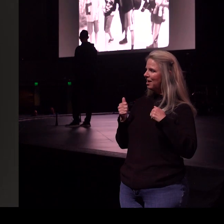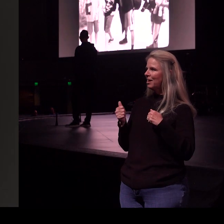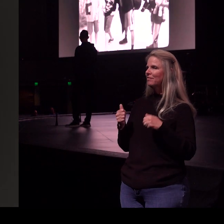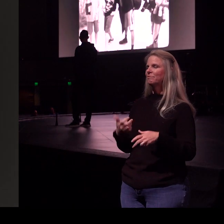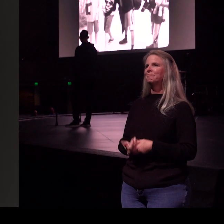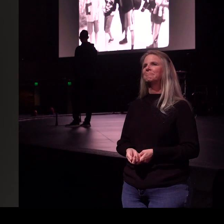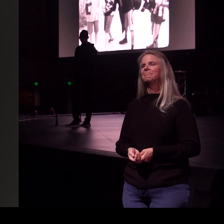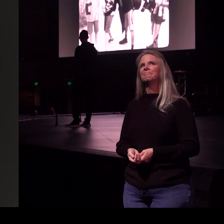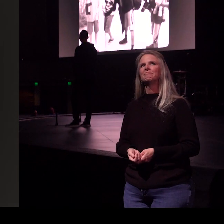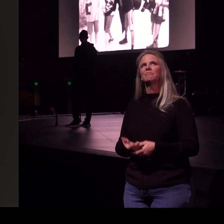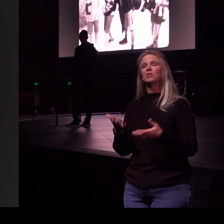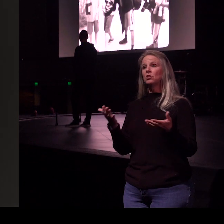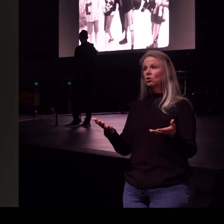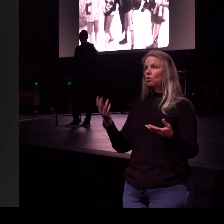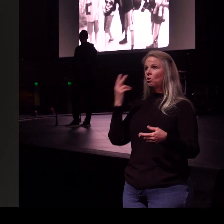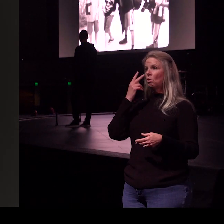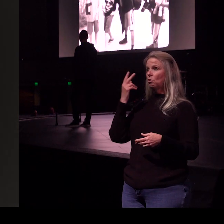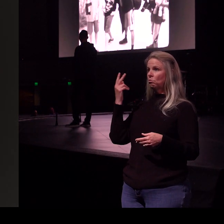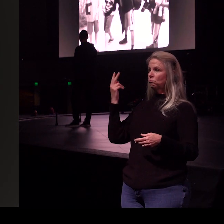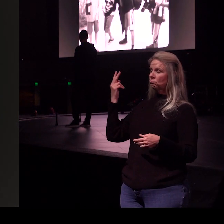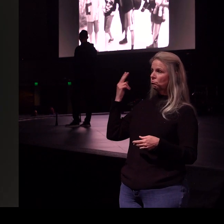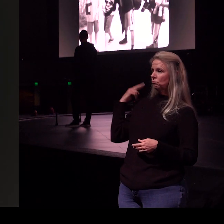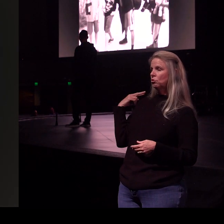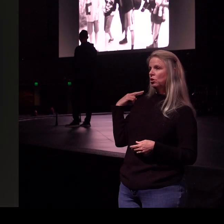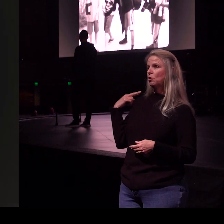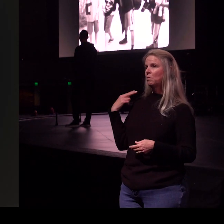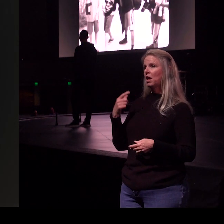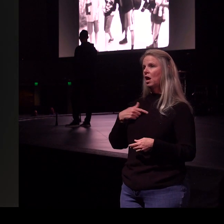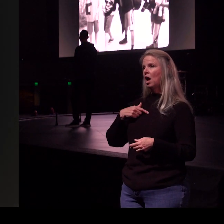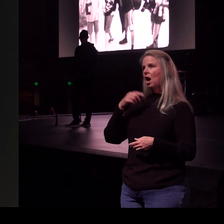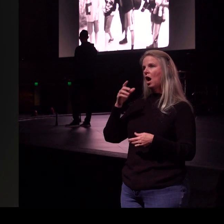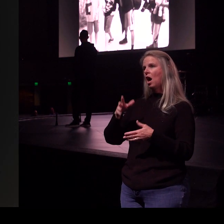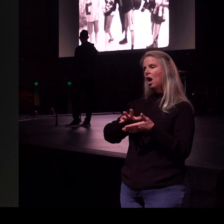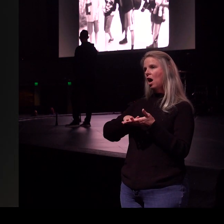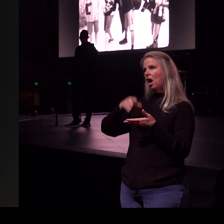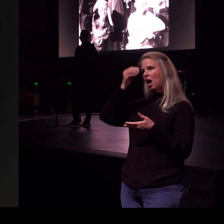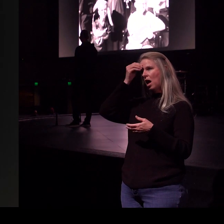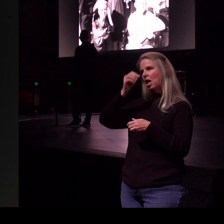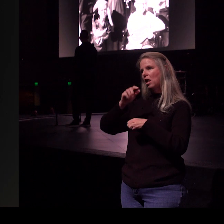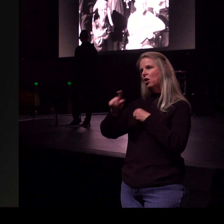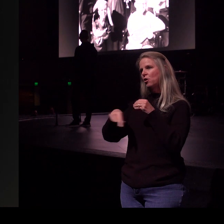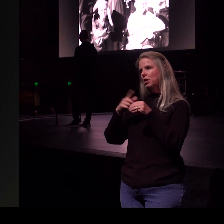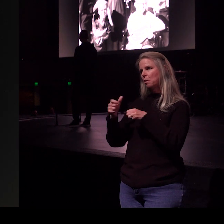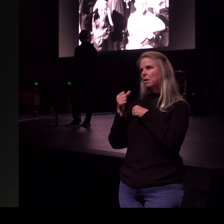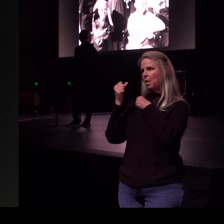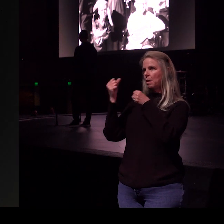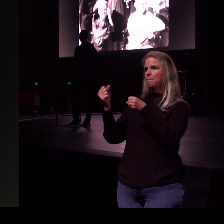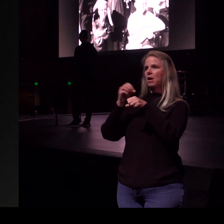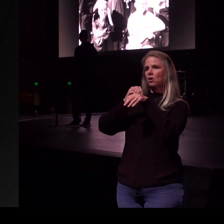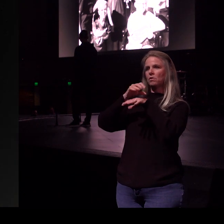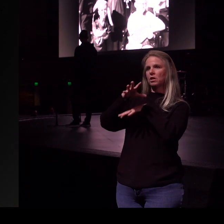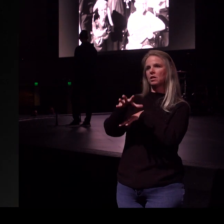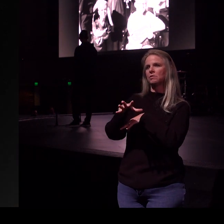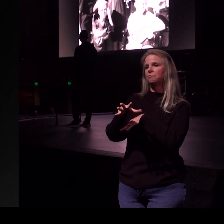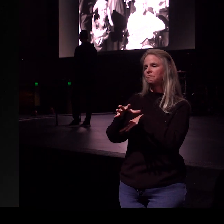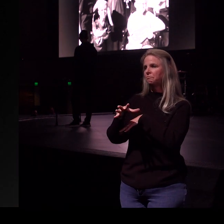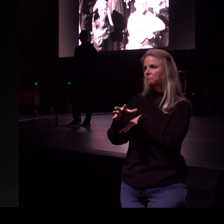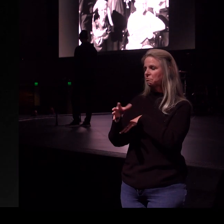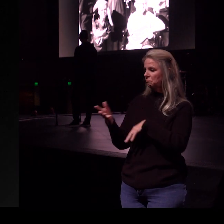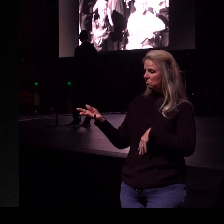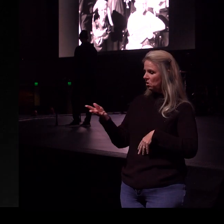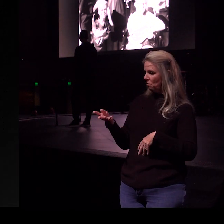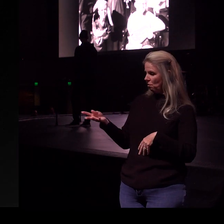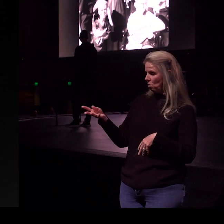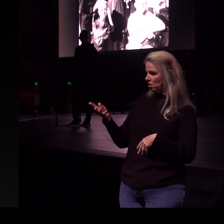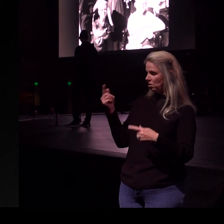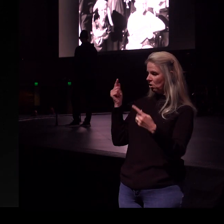So looking back, I learned about the power of influence. And honestly, at the time, like me and my buddy's goal, like our main